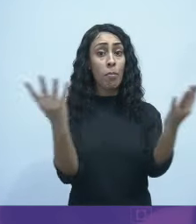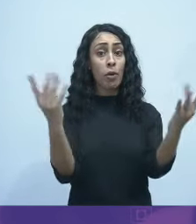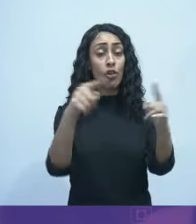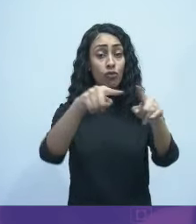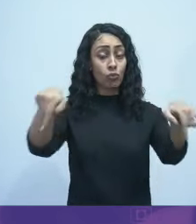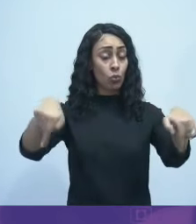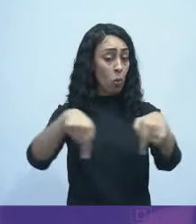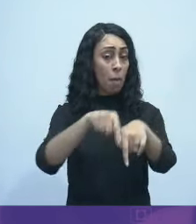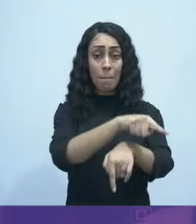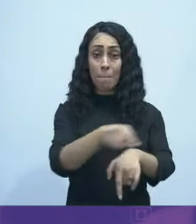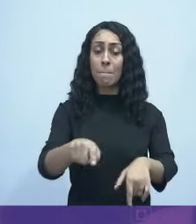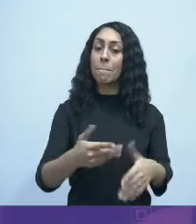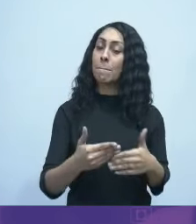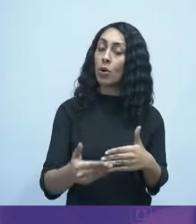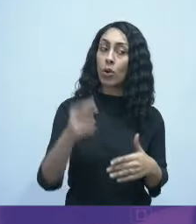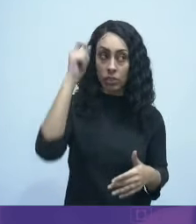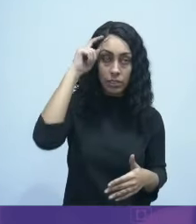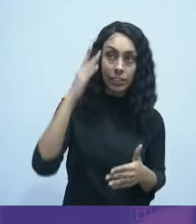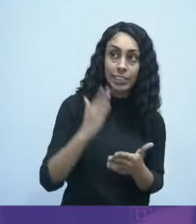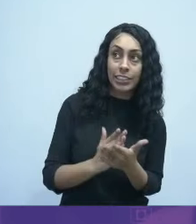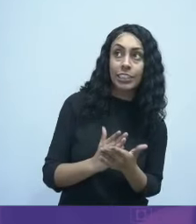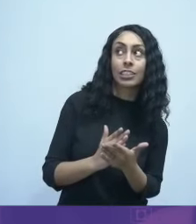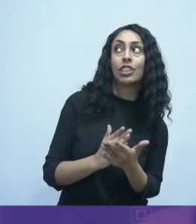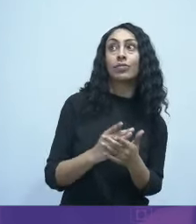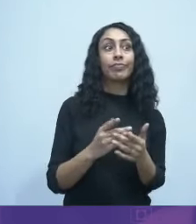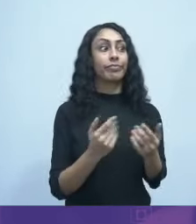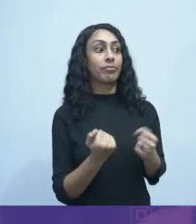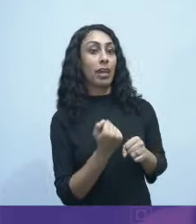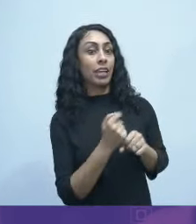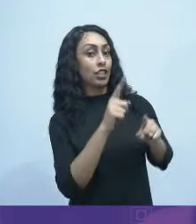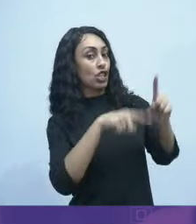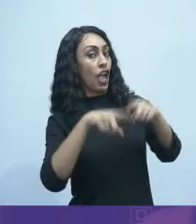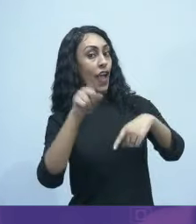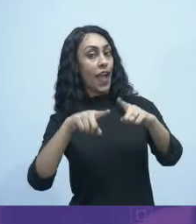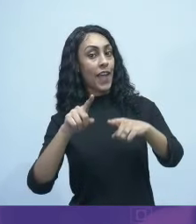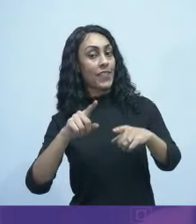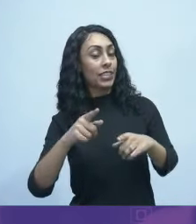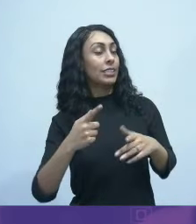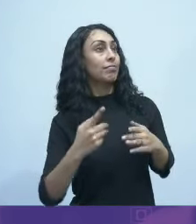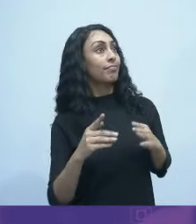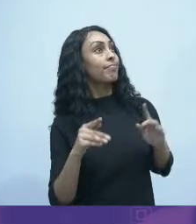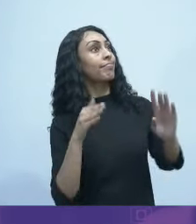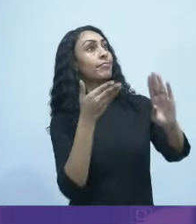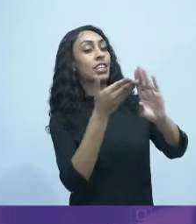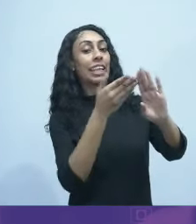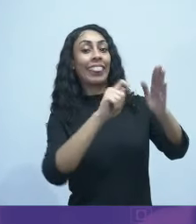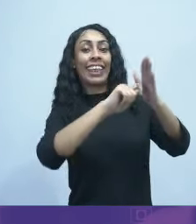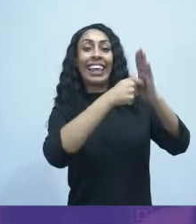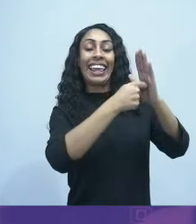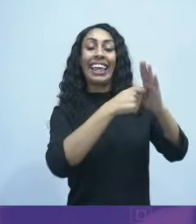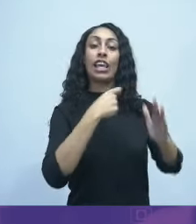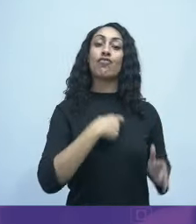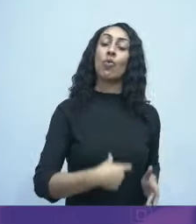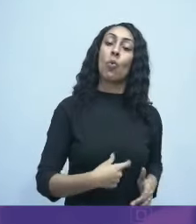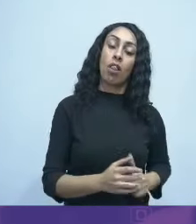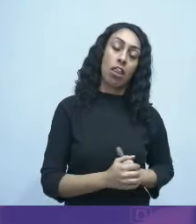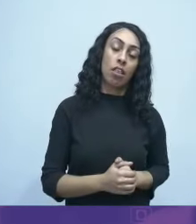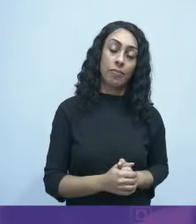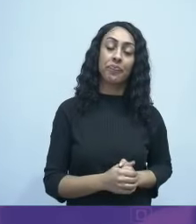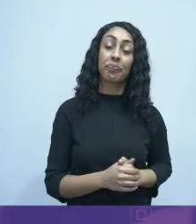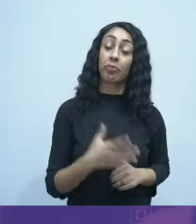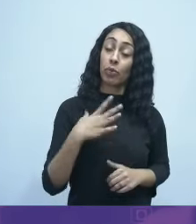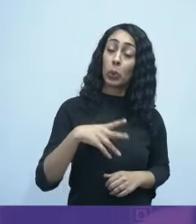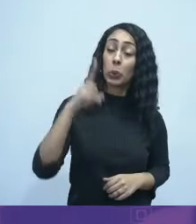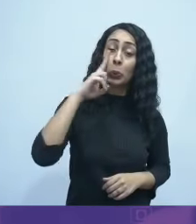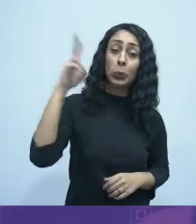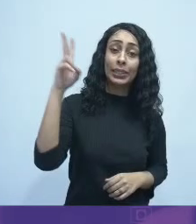the more diverse the decision making becomes in terms of those key appointments, and I think that plays a key role. What I do want to see